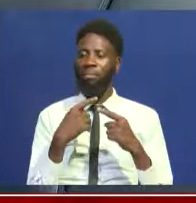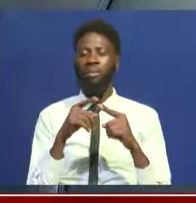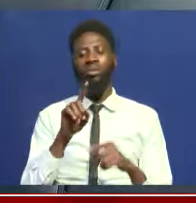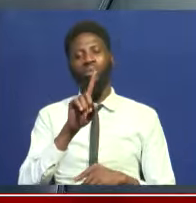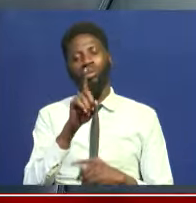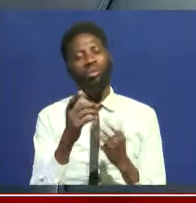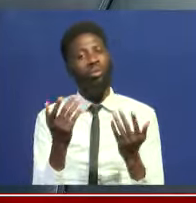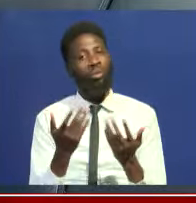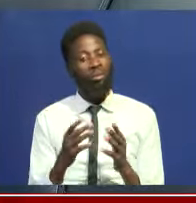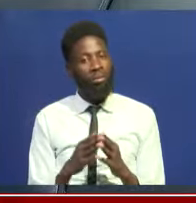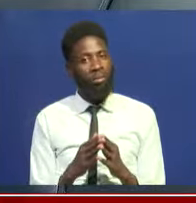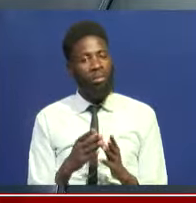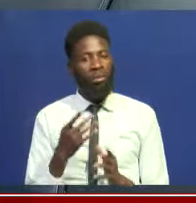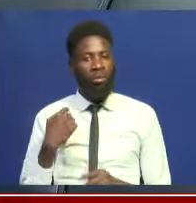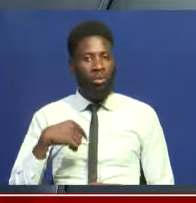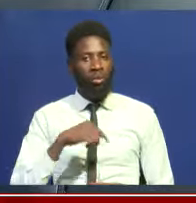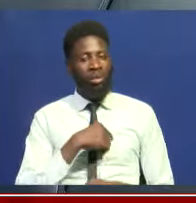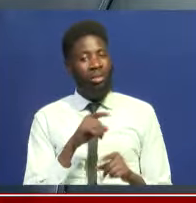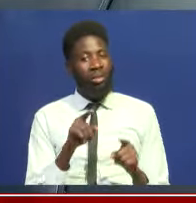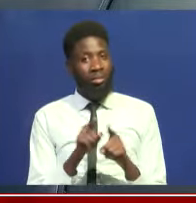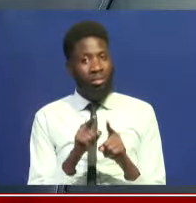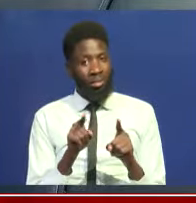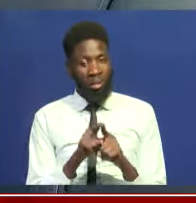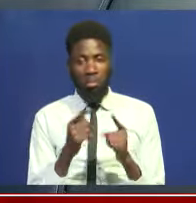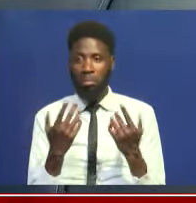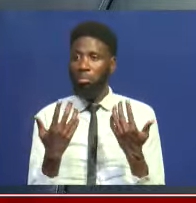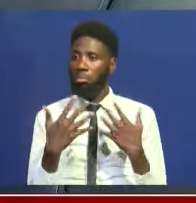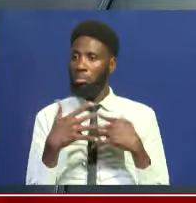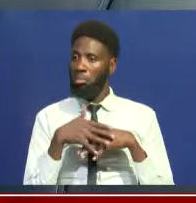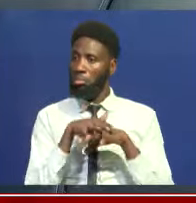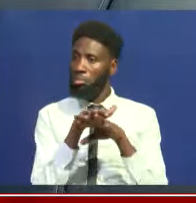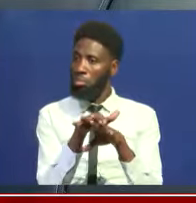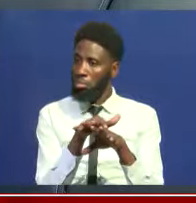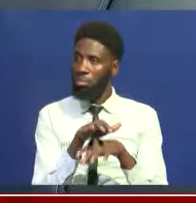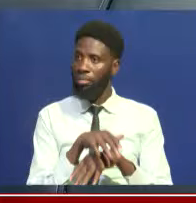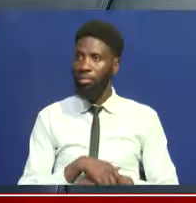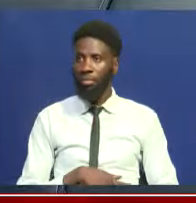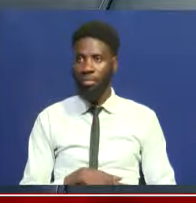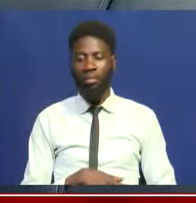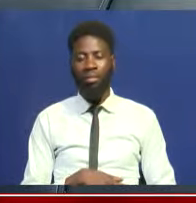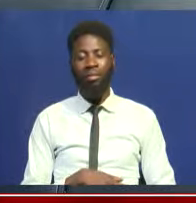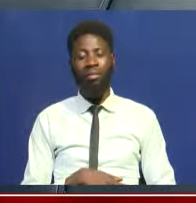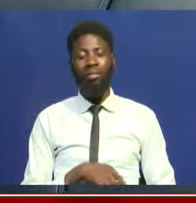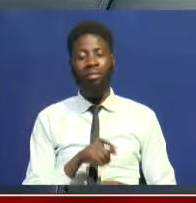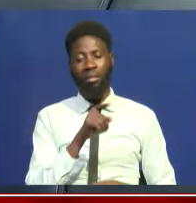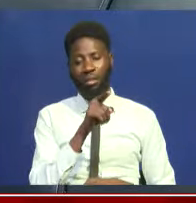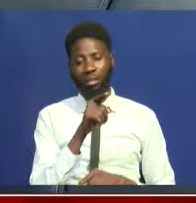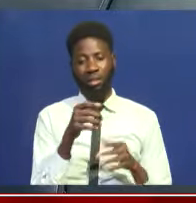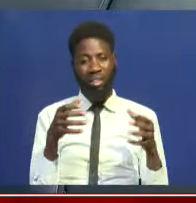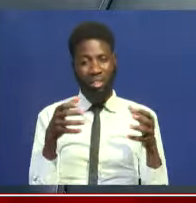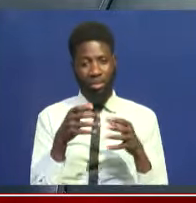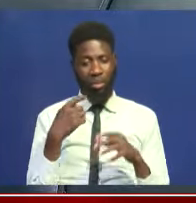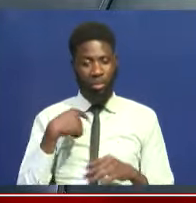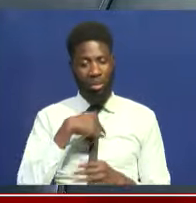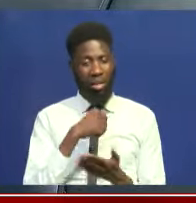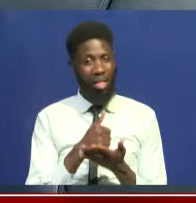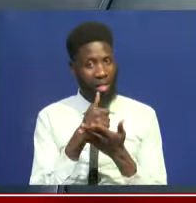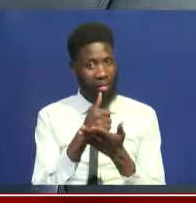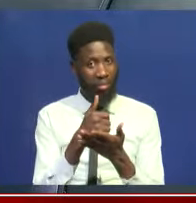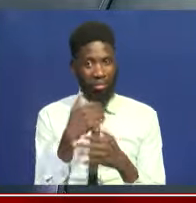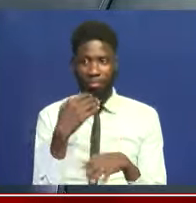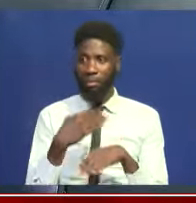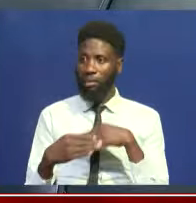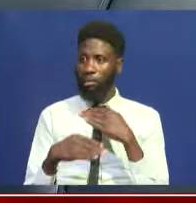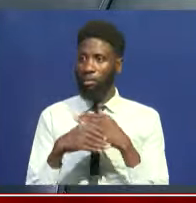we getting the stars to line up? Are the firms that we're helping to build then able